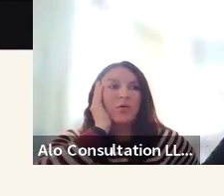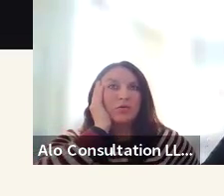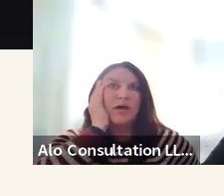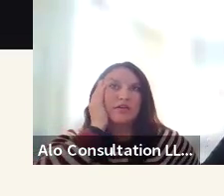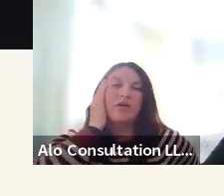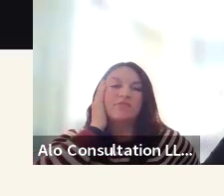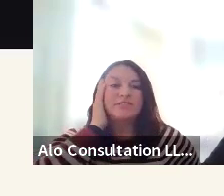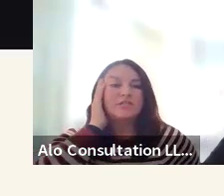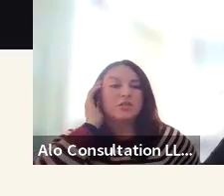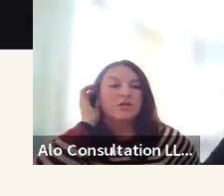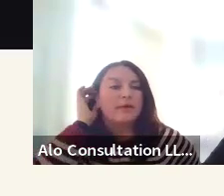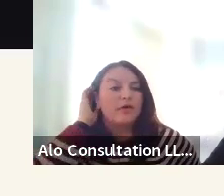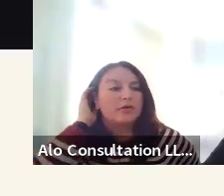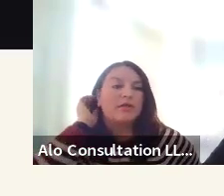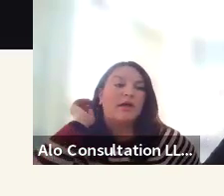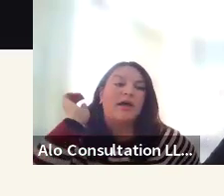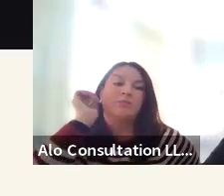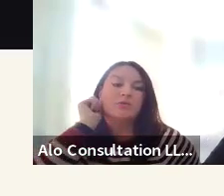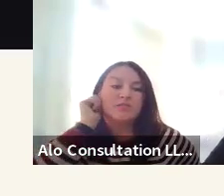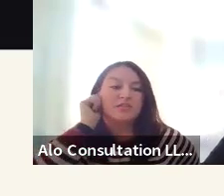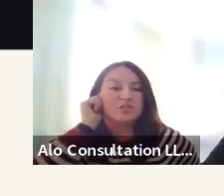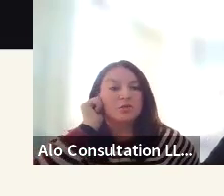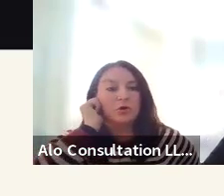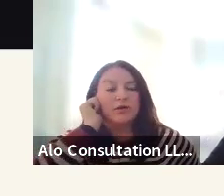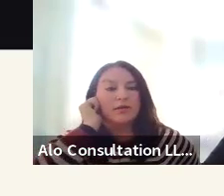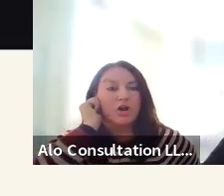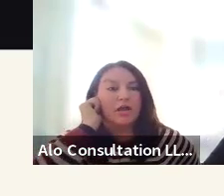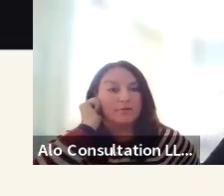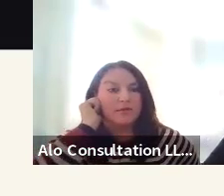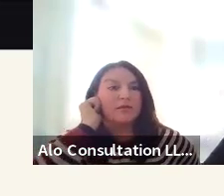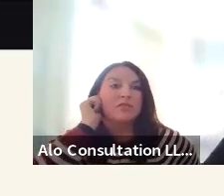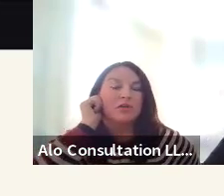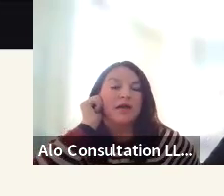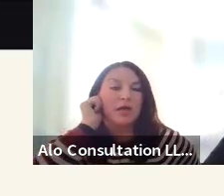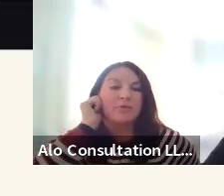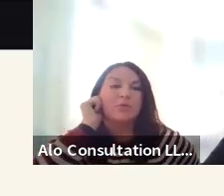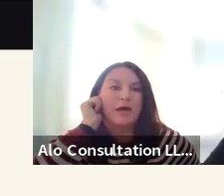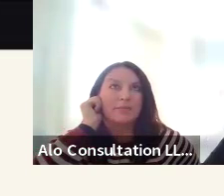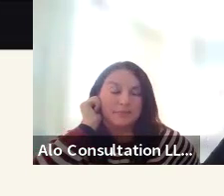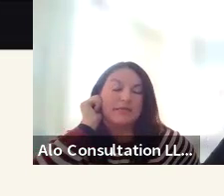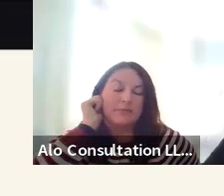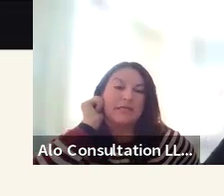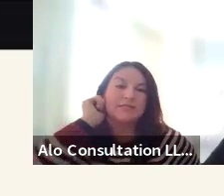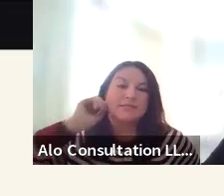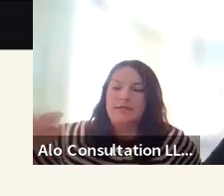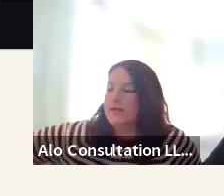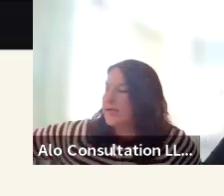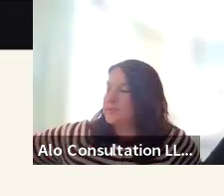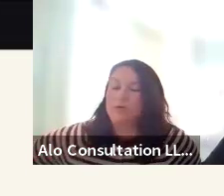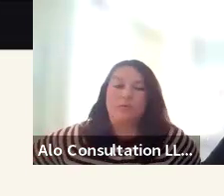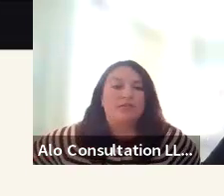we had a whole lot of conversation around using the vision board in their IPP in their upcoming IPP